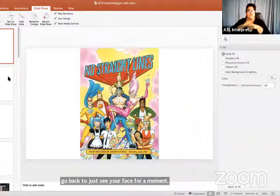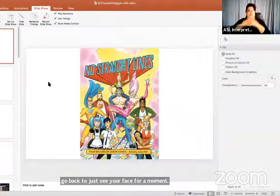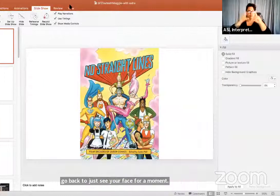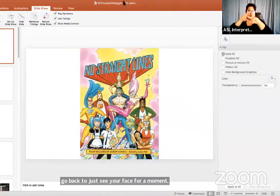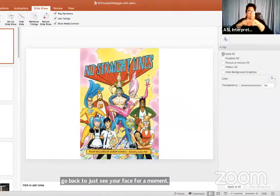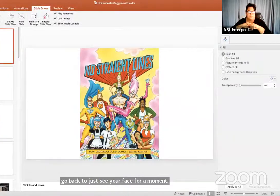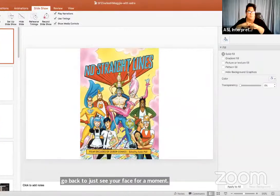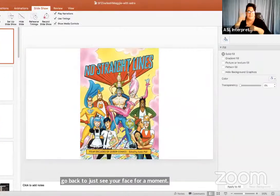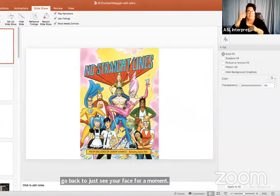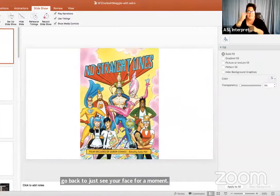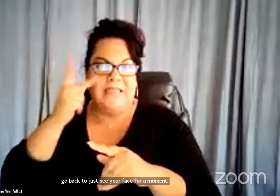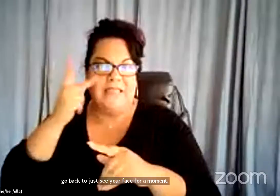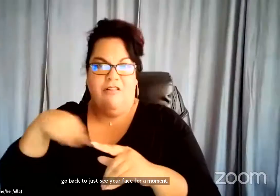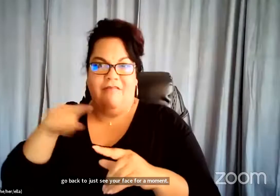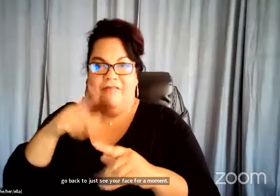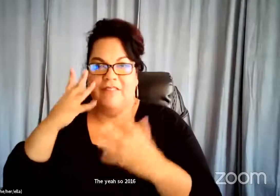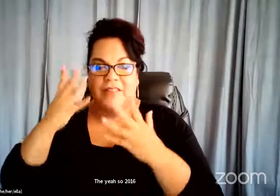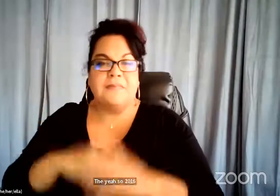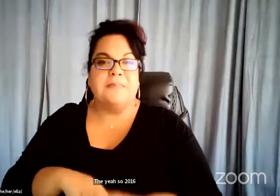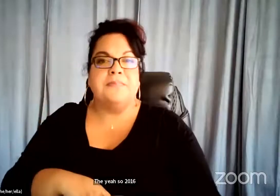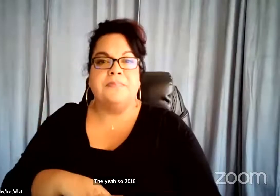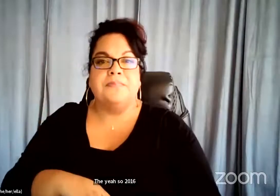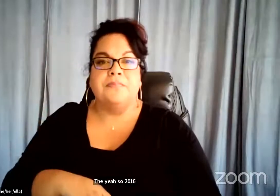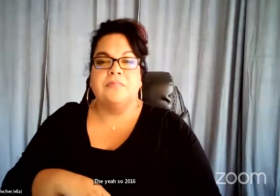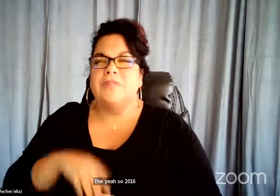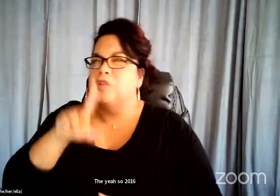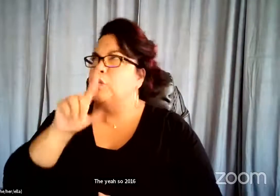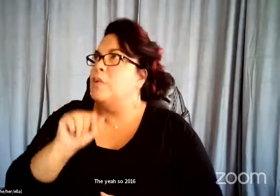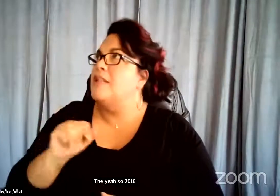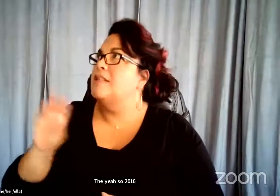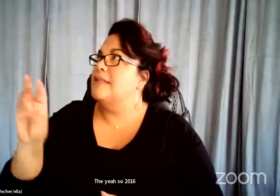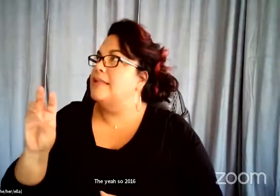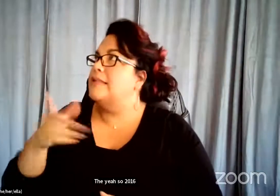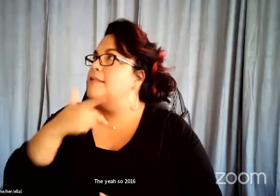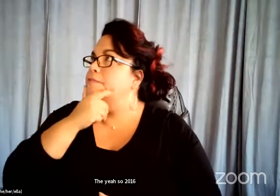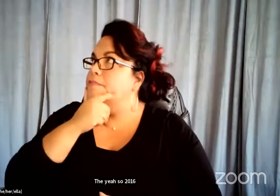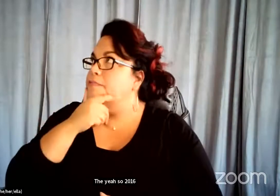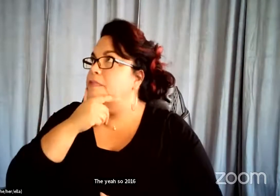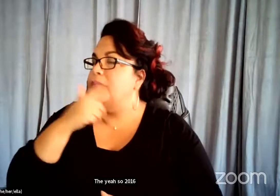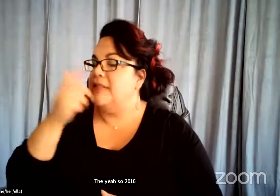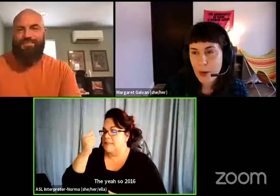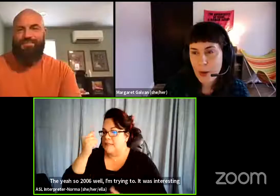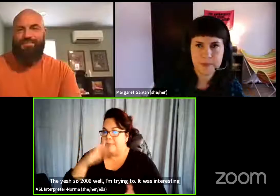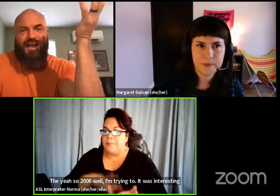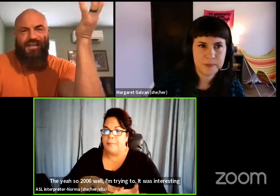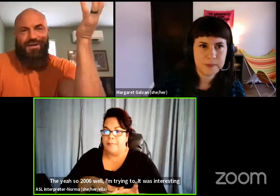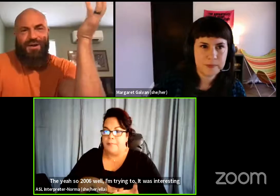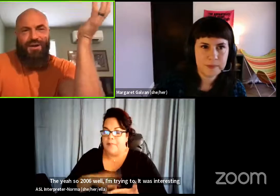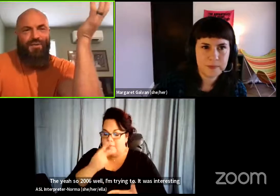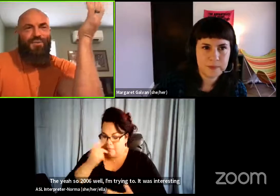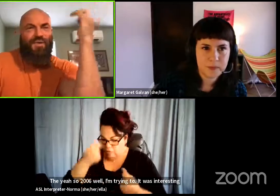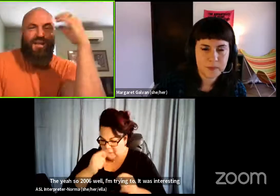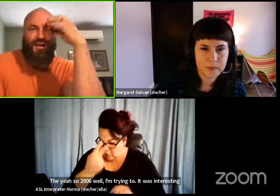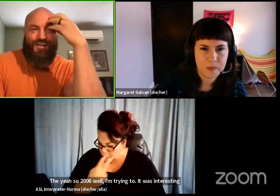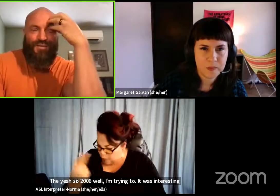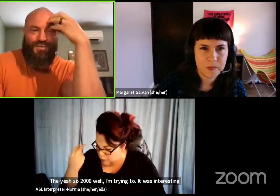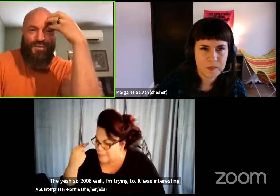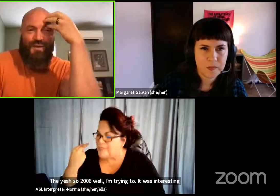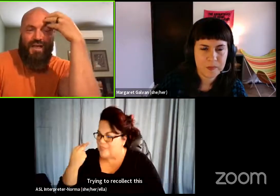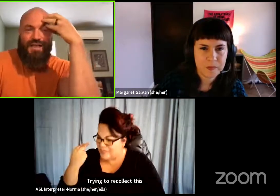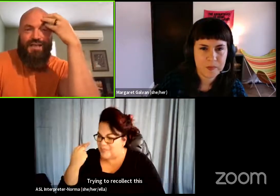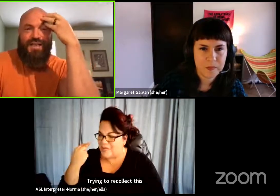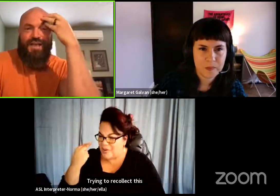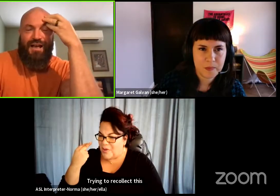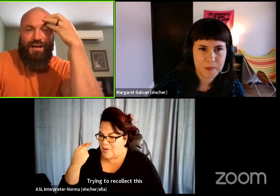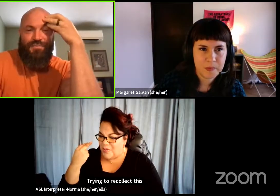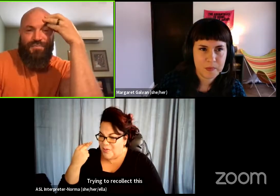The yeah, so 2006. Well, I'm trying to, it was interesting trying to recollect all of this